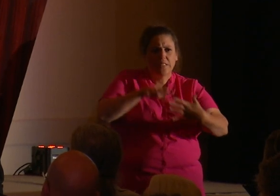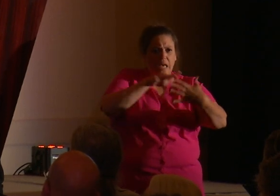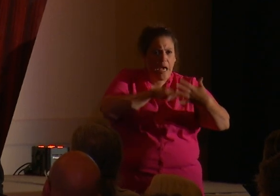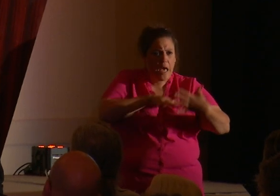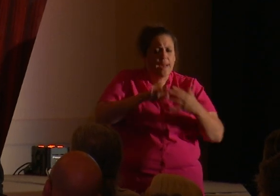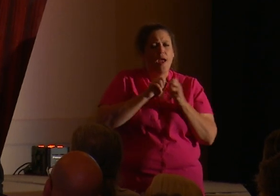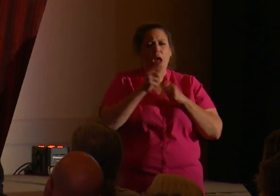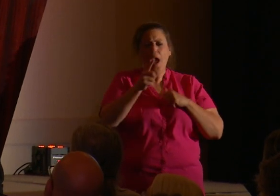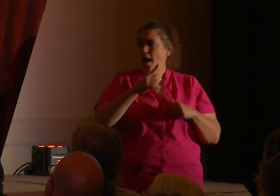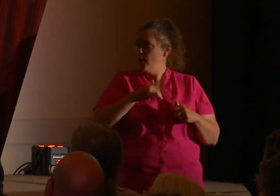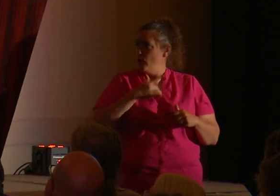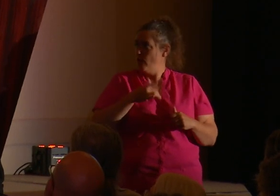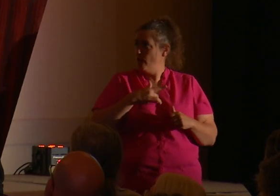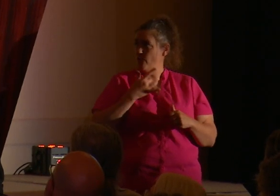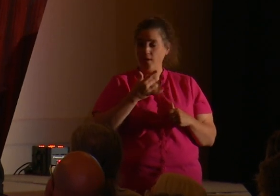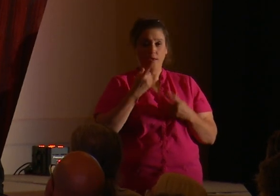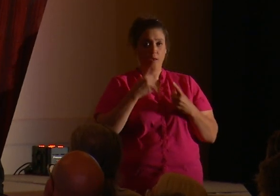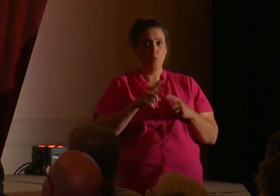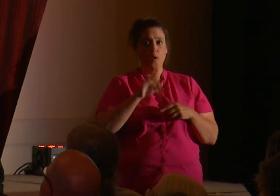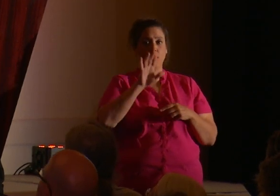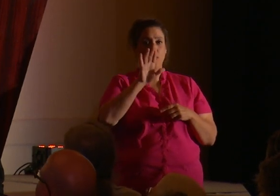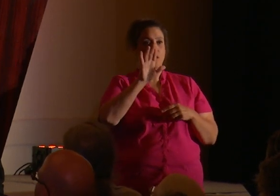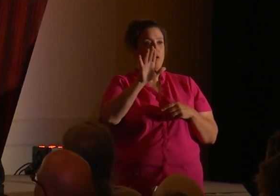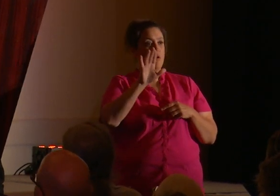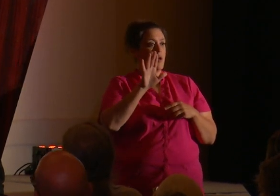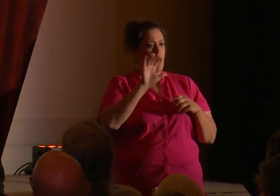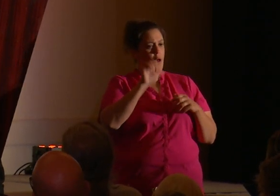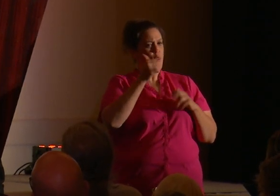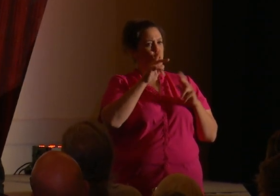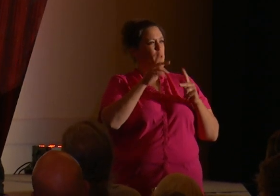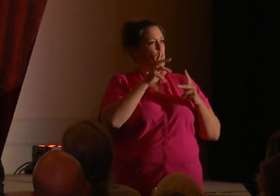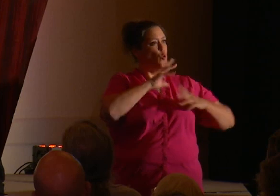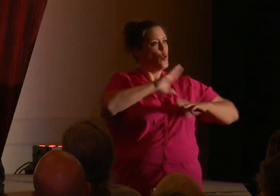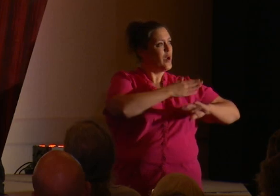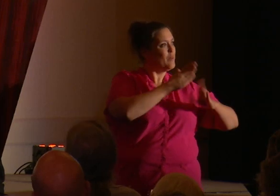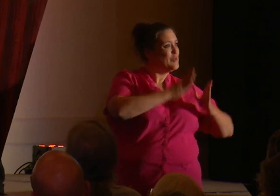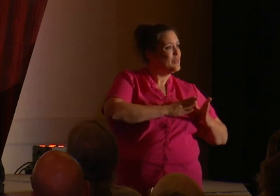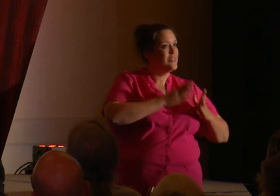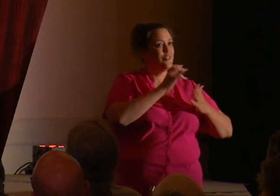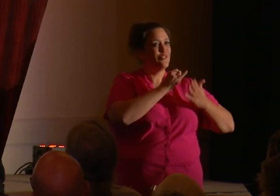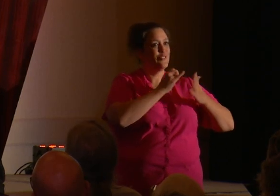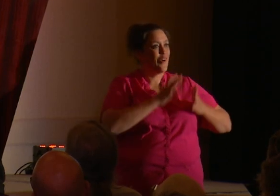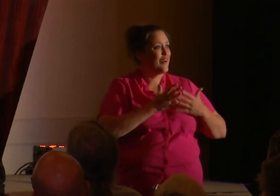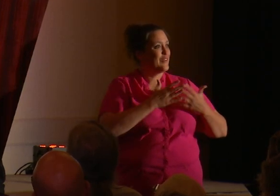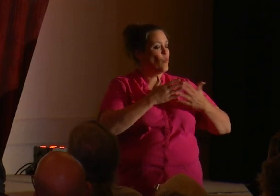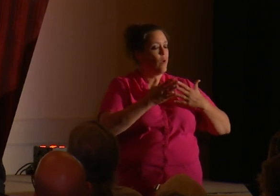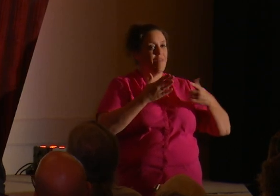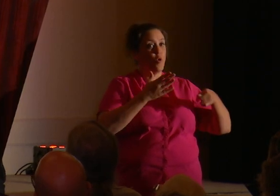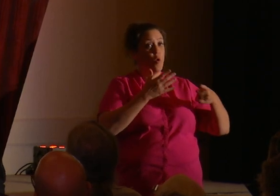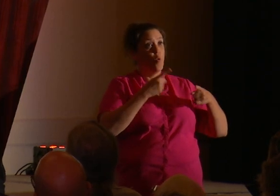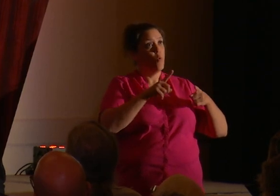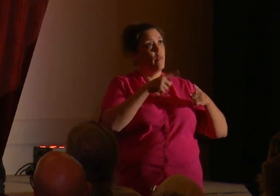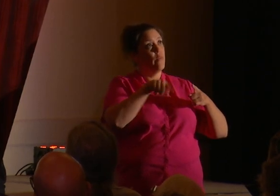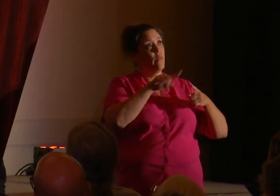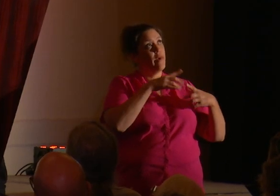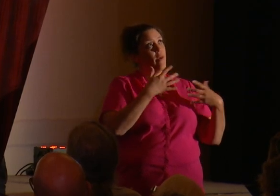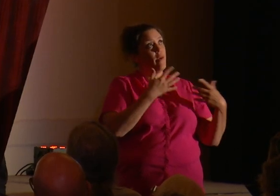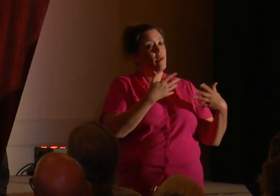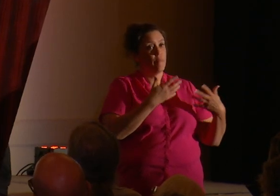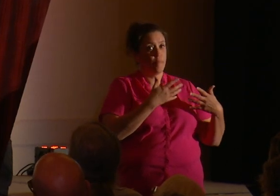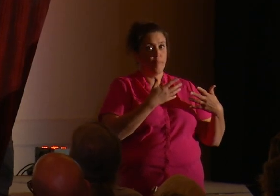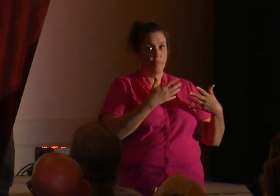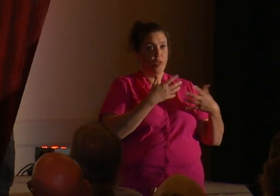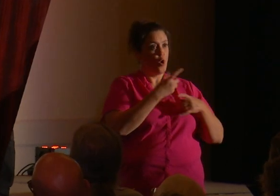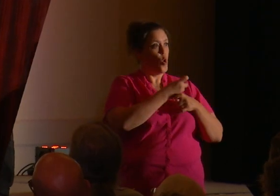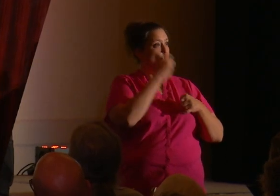feel when your fellow artistic people, musicians, writers, whatever, first thing they do when they win an